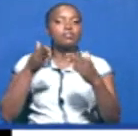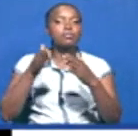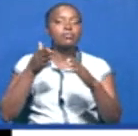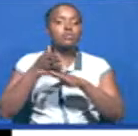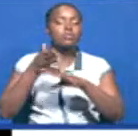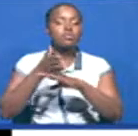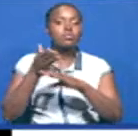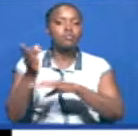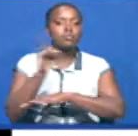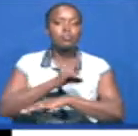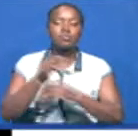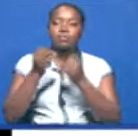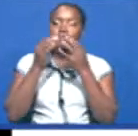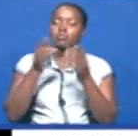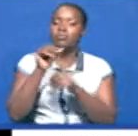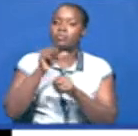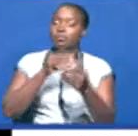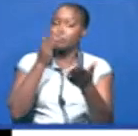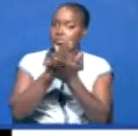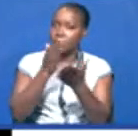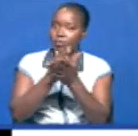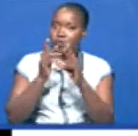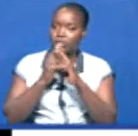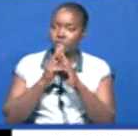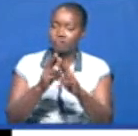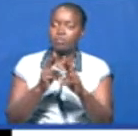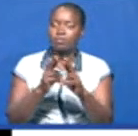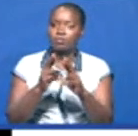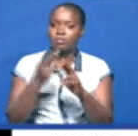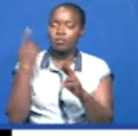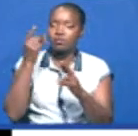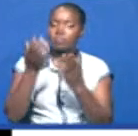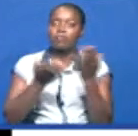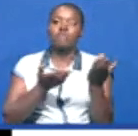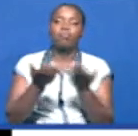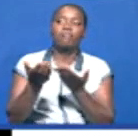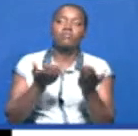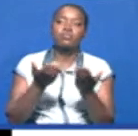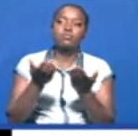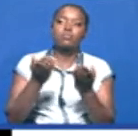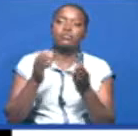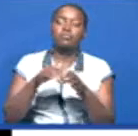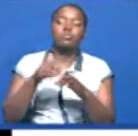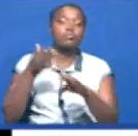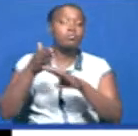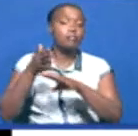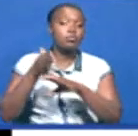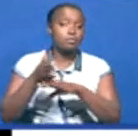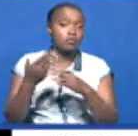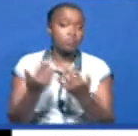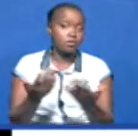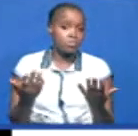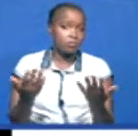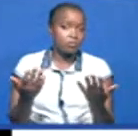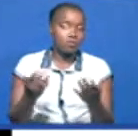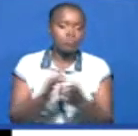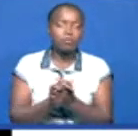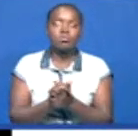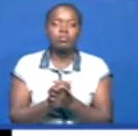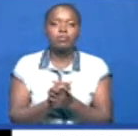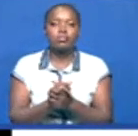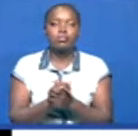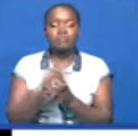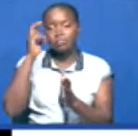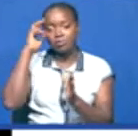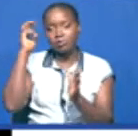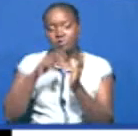inform about the reality and the consequences of trade in counterfeiting. We recognize